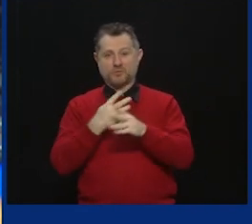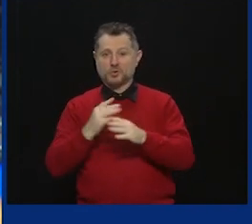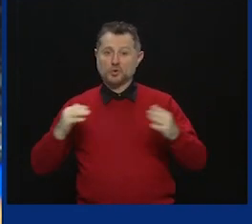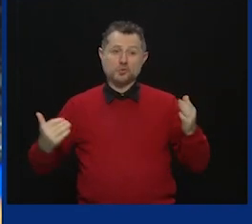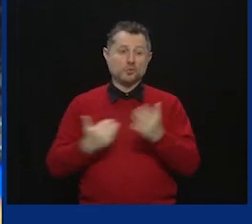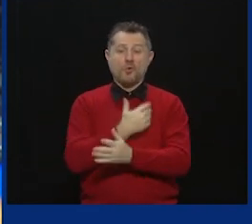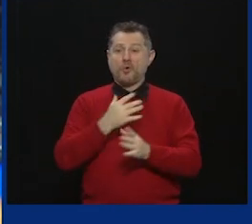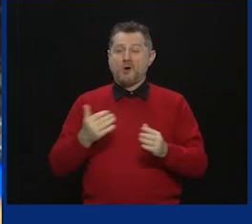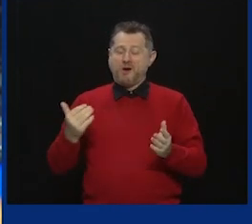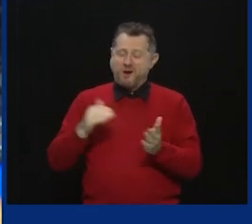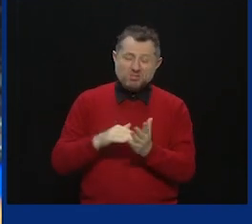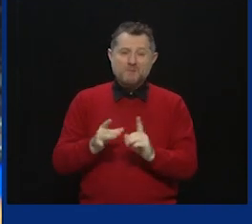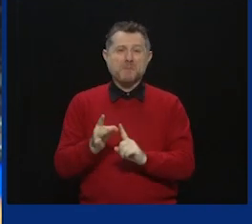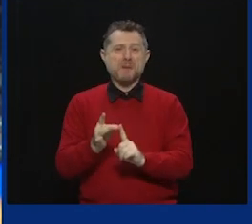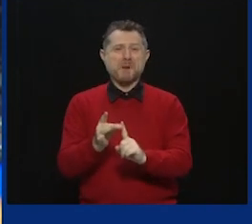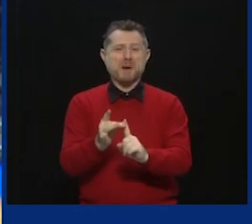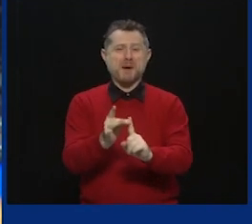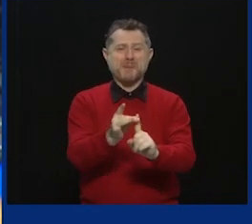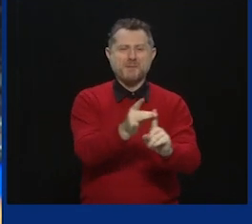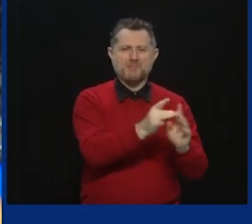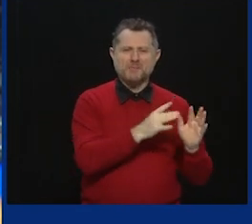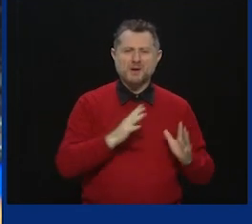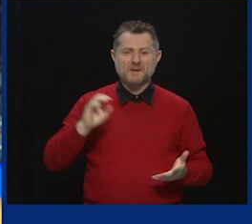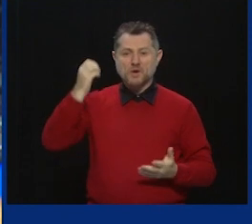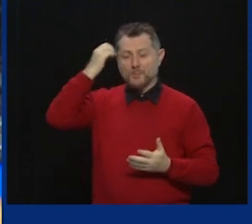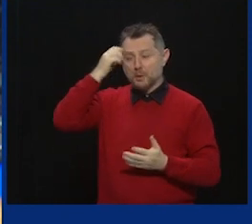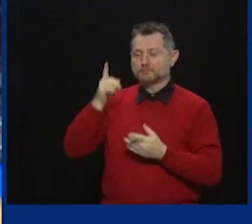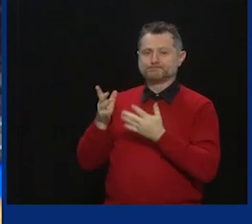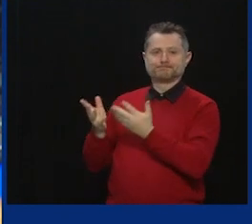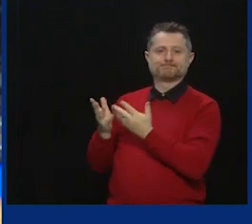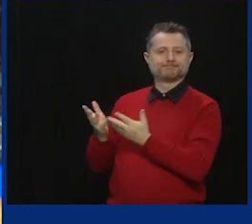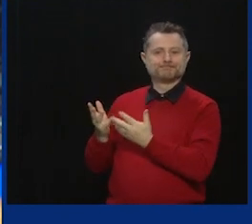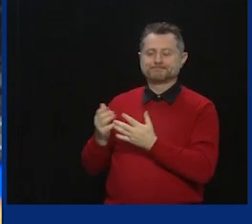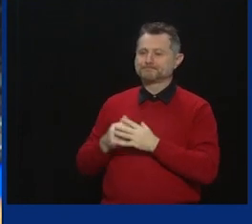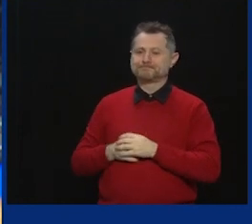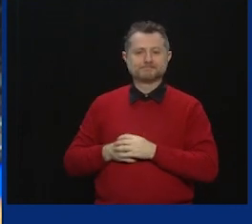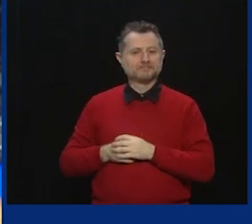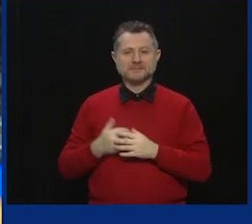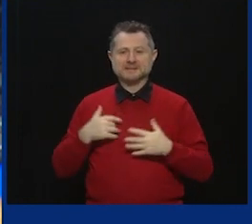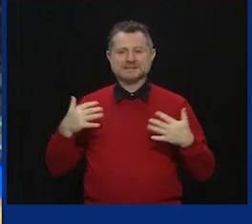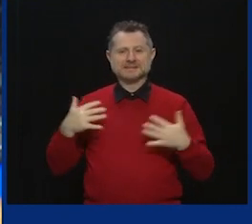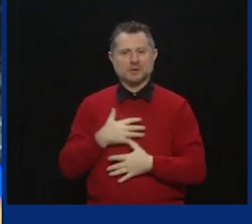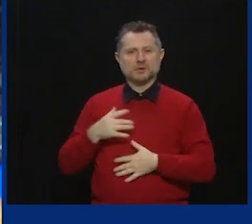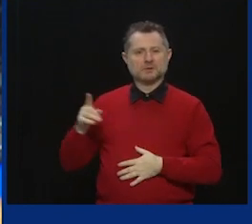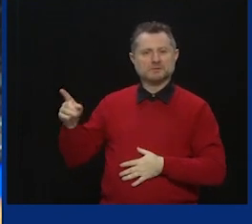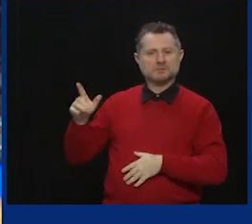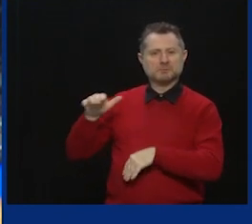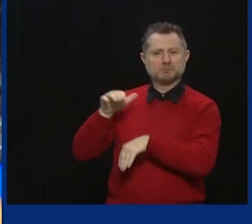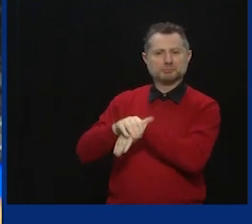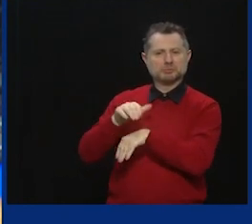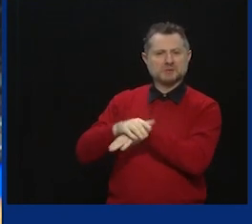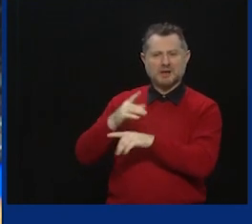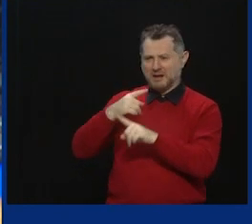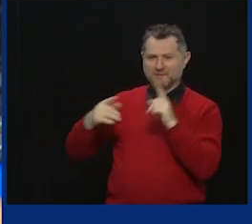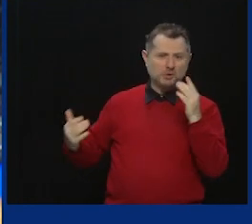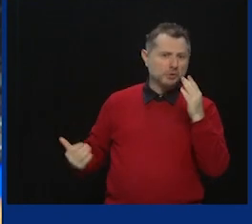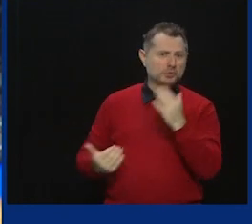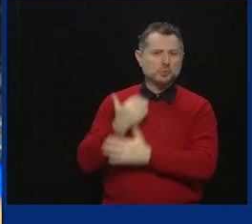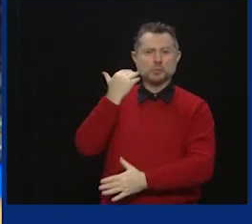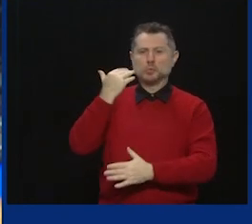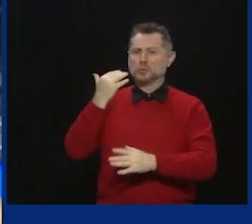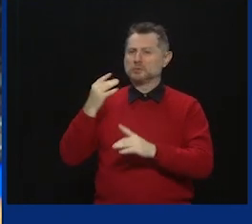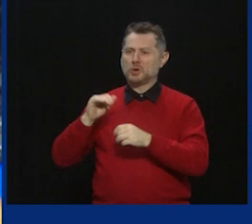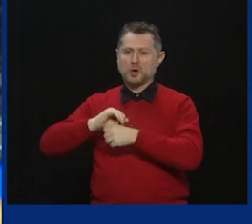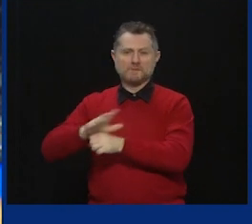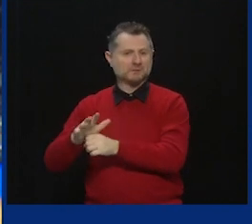What scares me the most is that in a place like Great Britain, half of the new cases are children under the age of